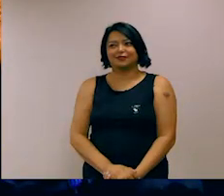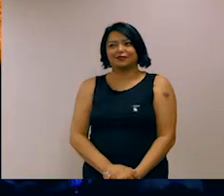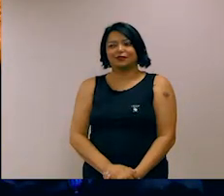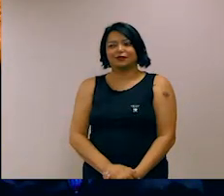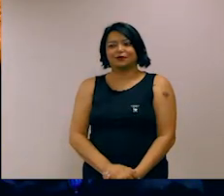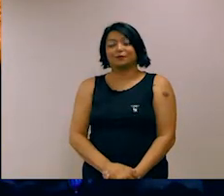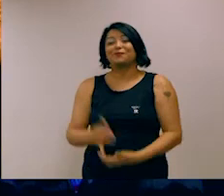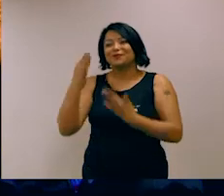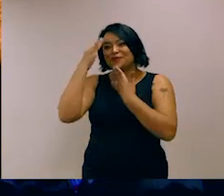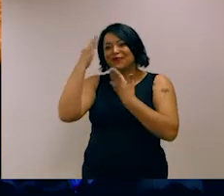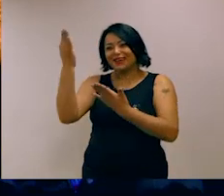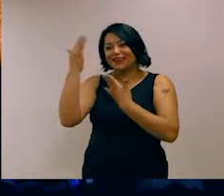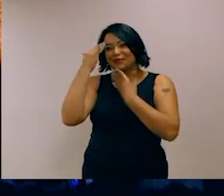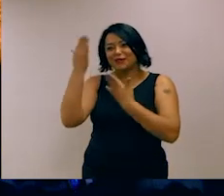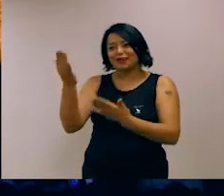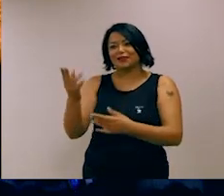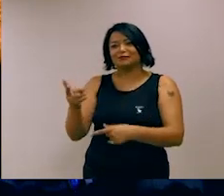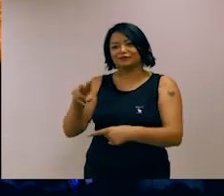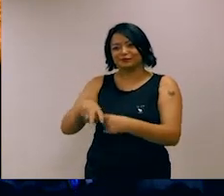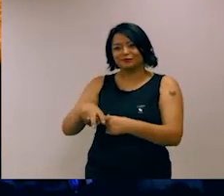Please, thank you. That's it.